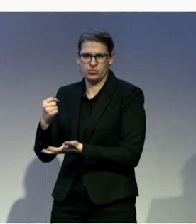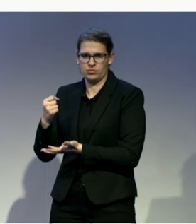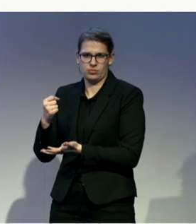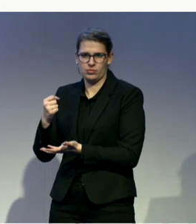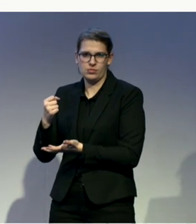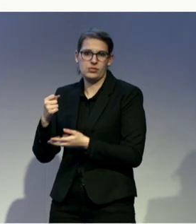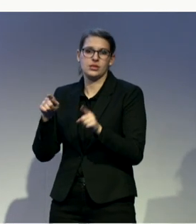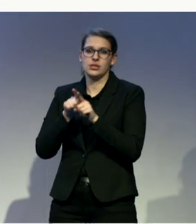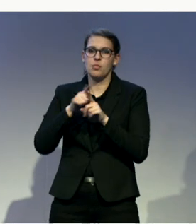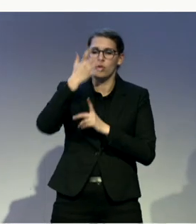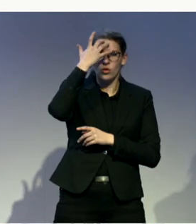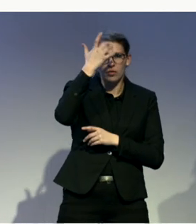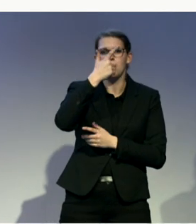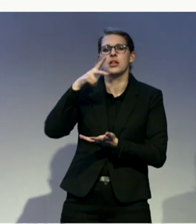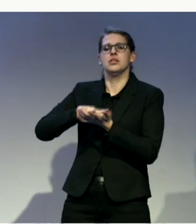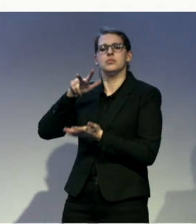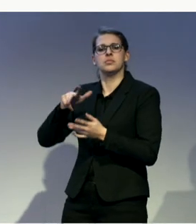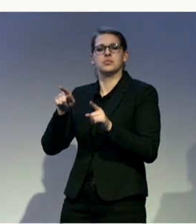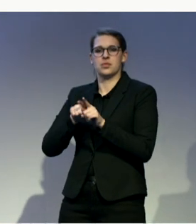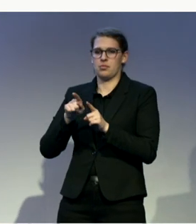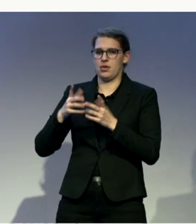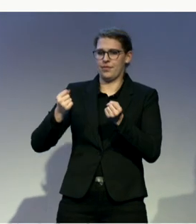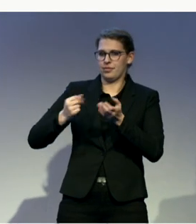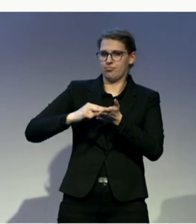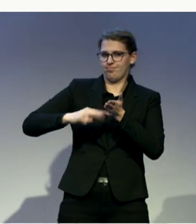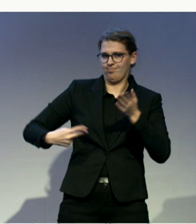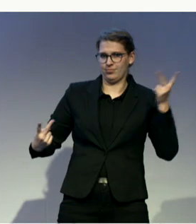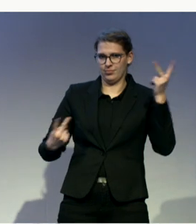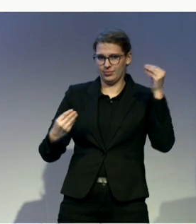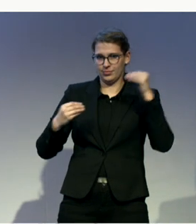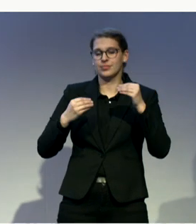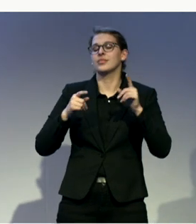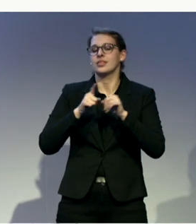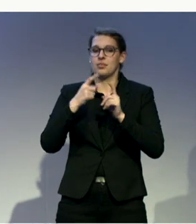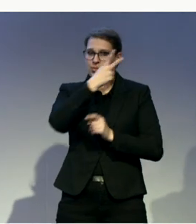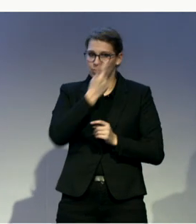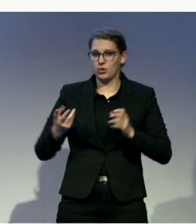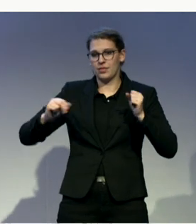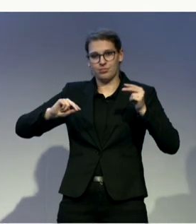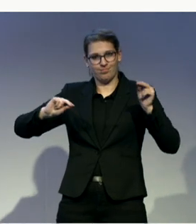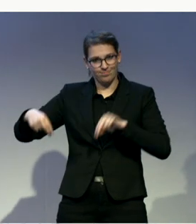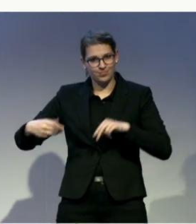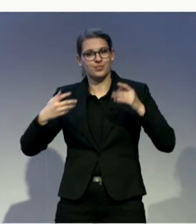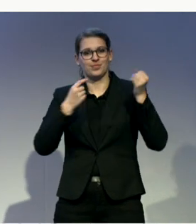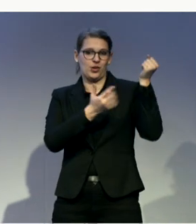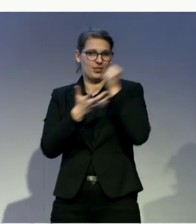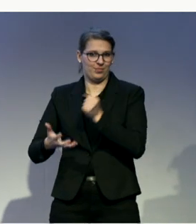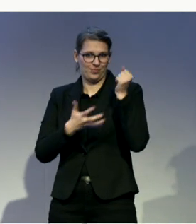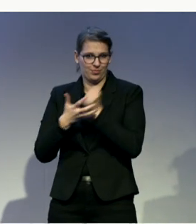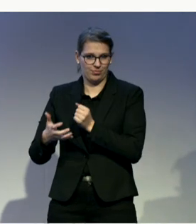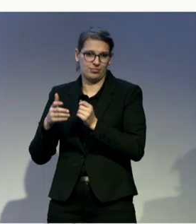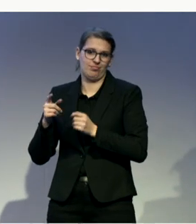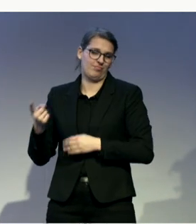state as a service provider. And that is one of the key pillars of sustainability. In